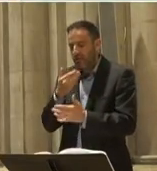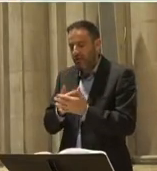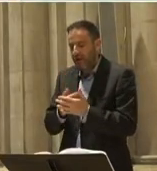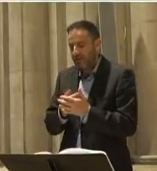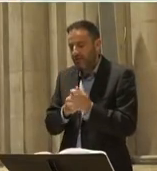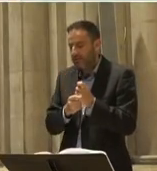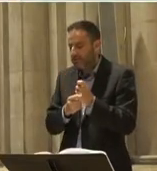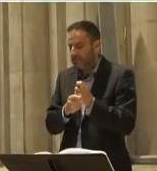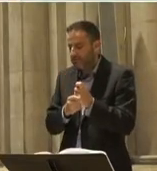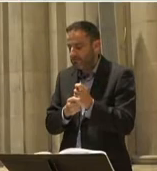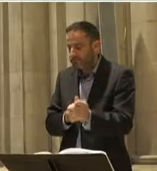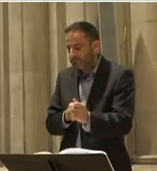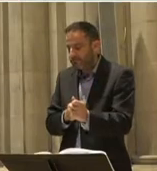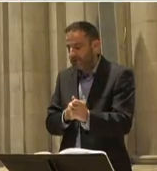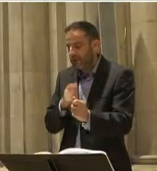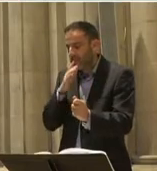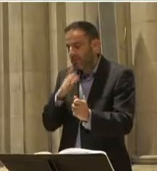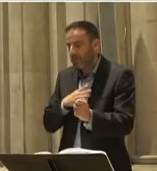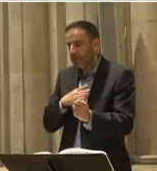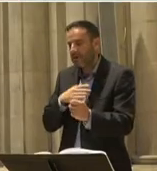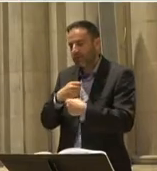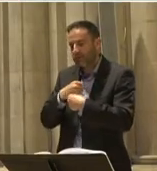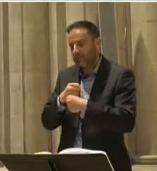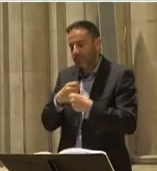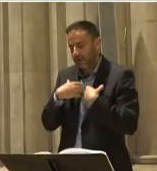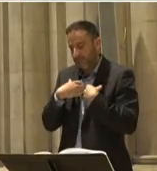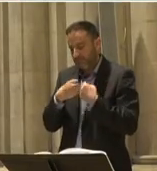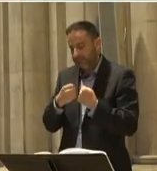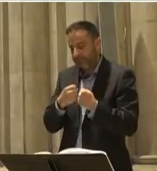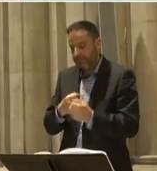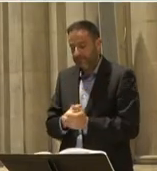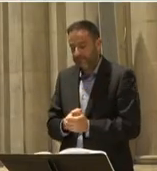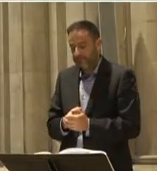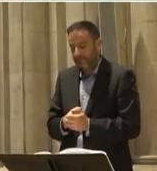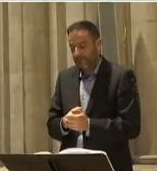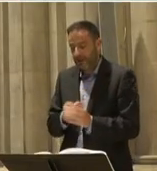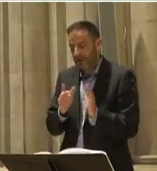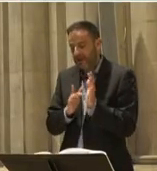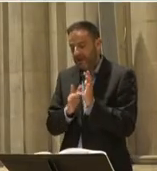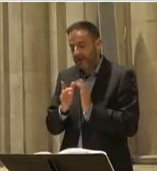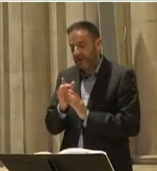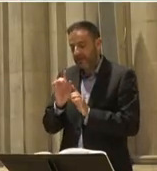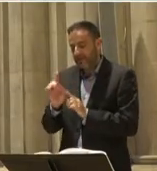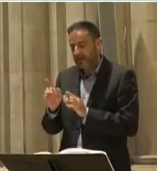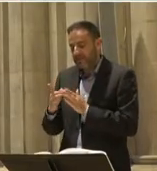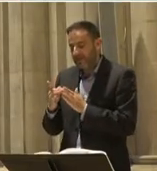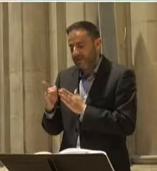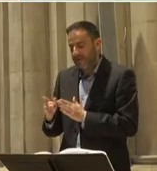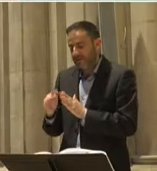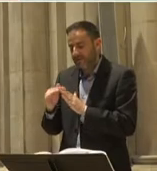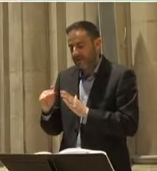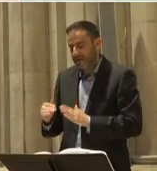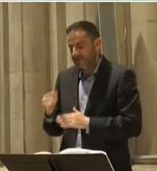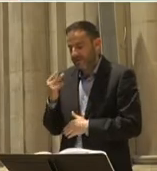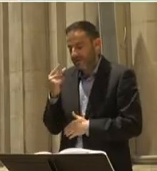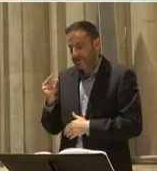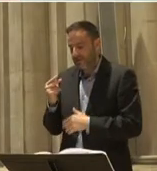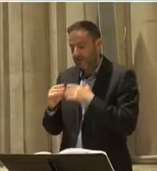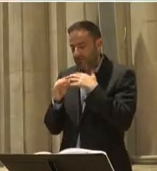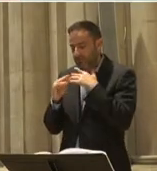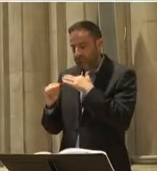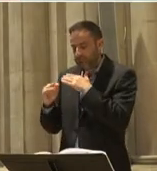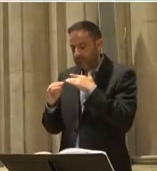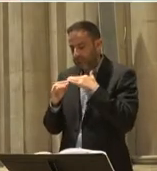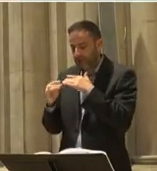well. And instantly the woman was made well. When Jesus came to the leader's house and saw the